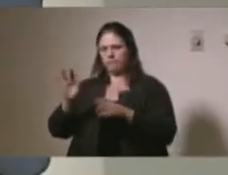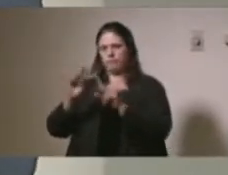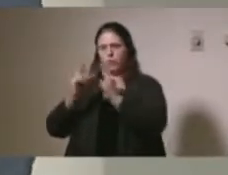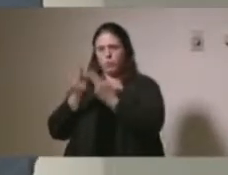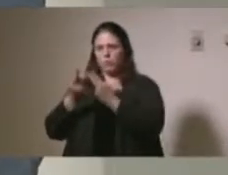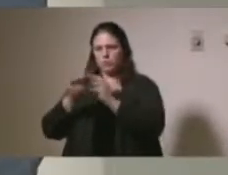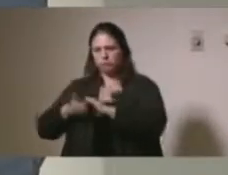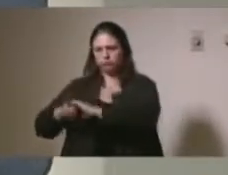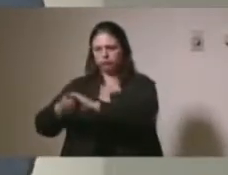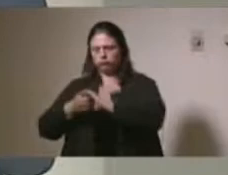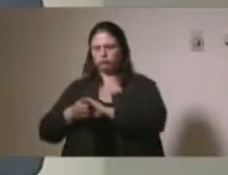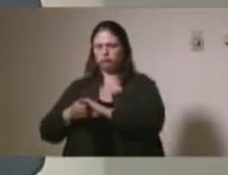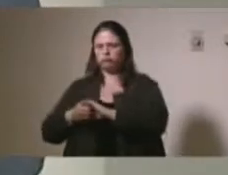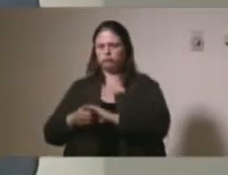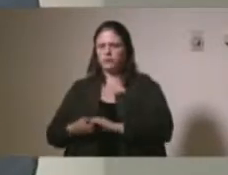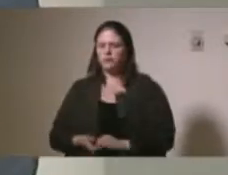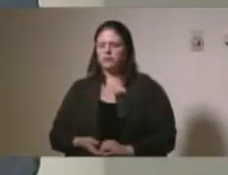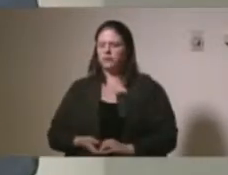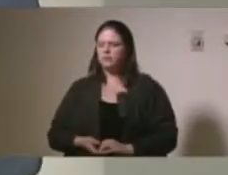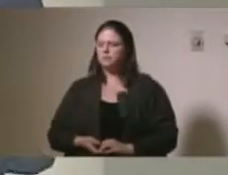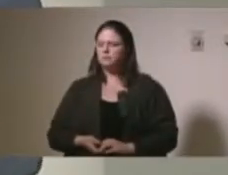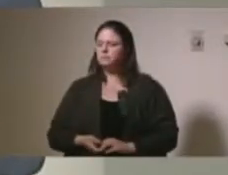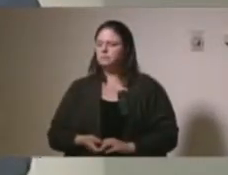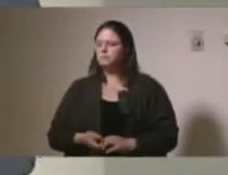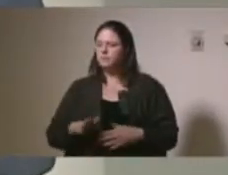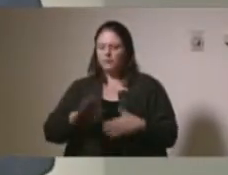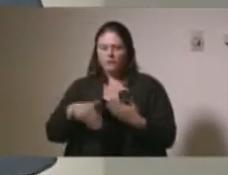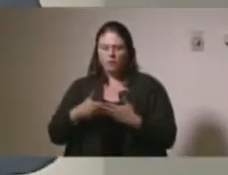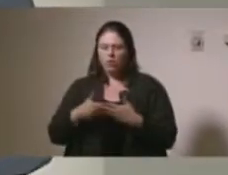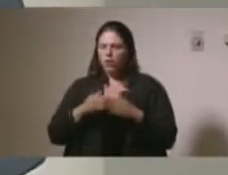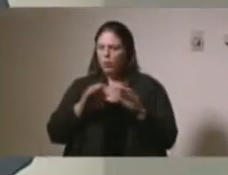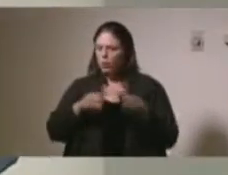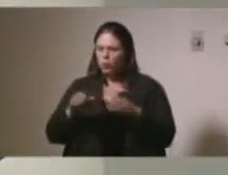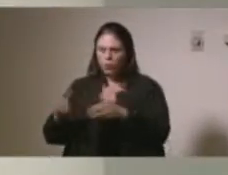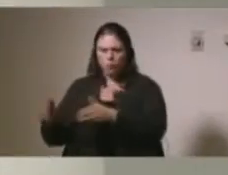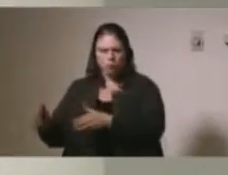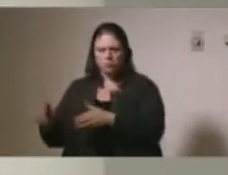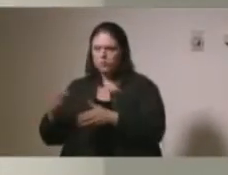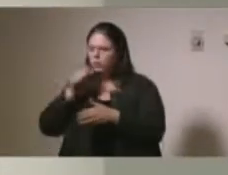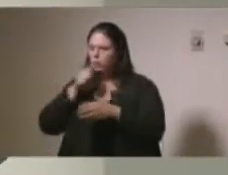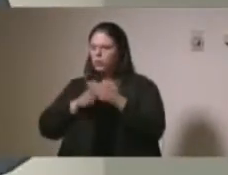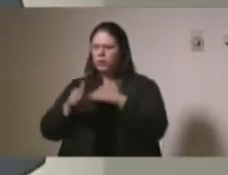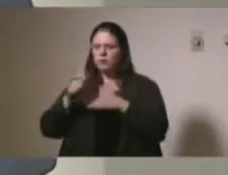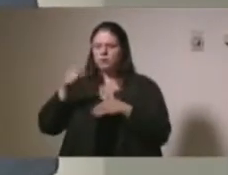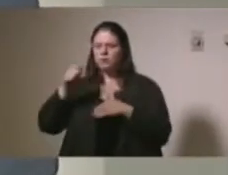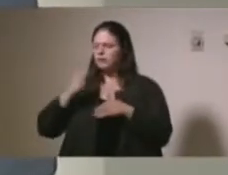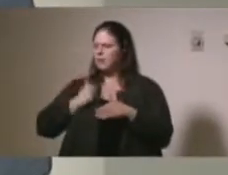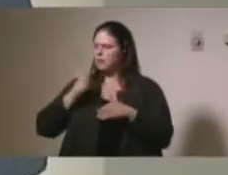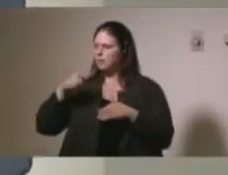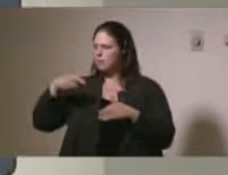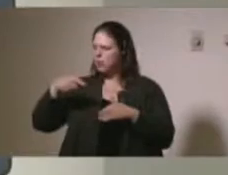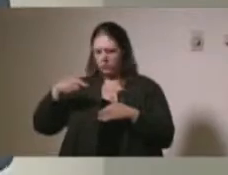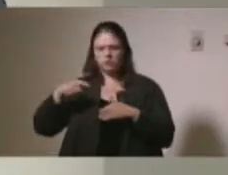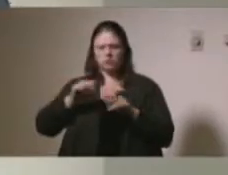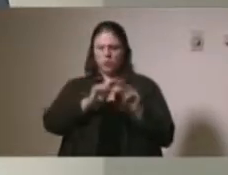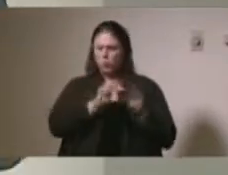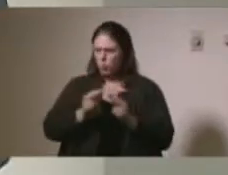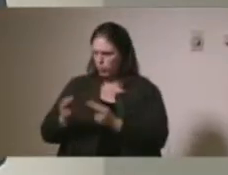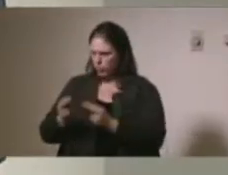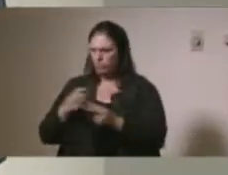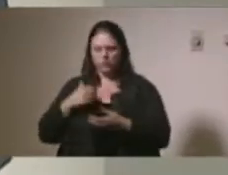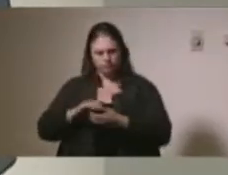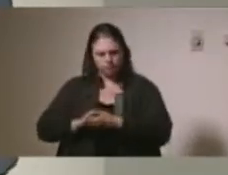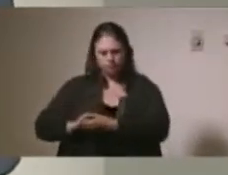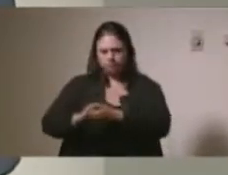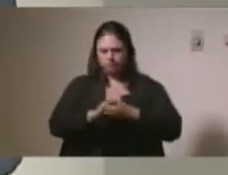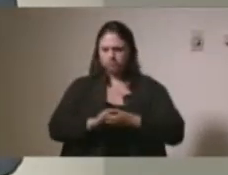all groups that are unionized in Canada Post are working together. We're working together because we understand the